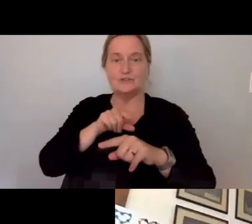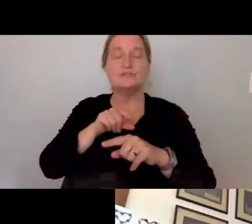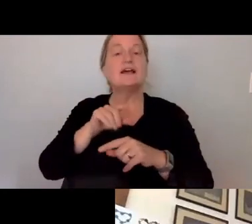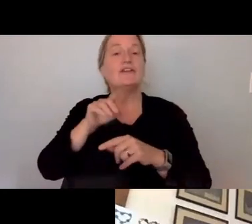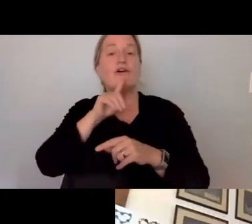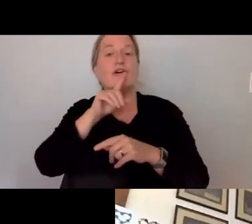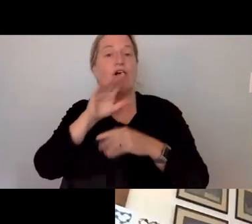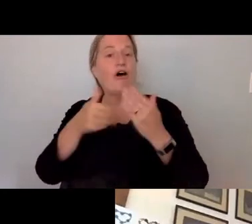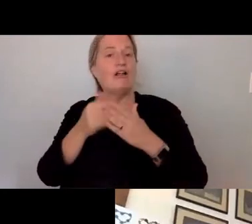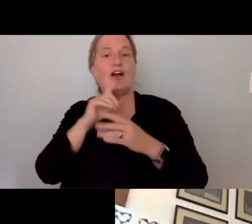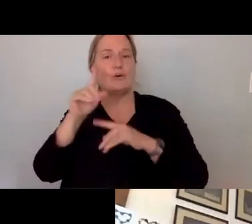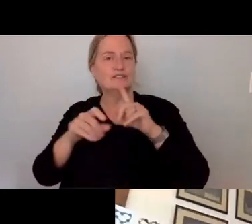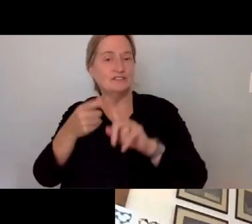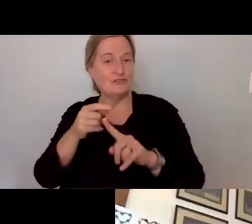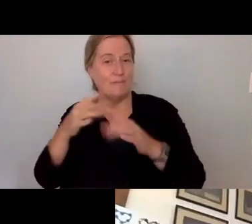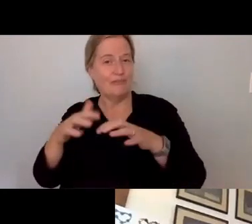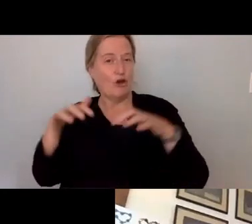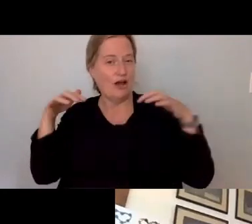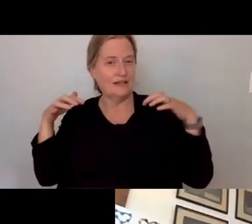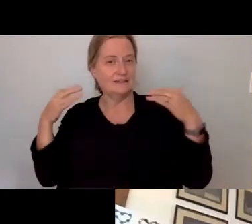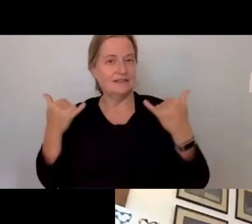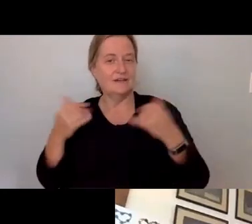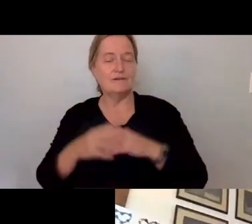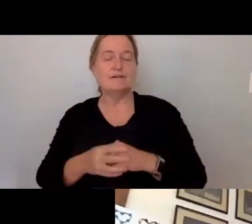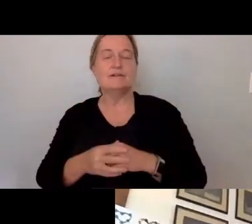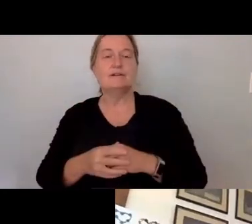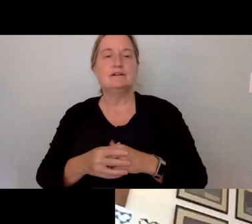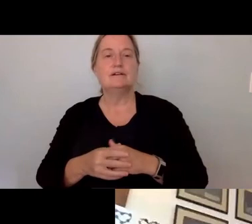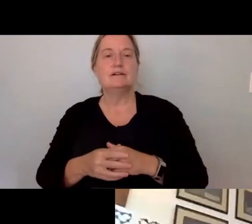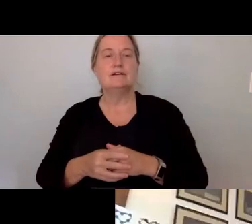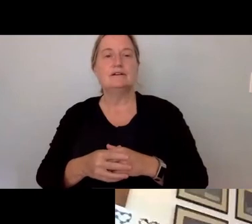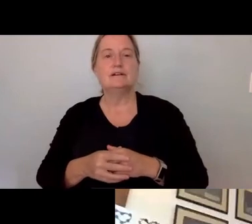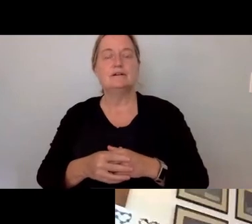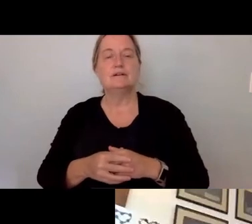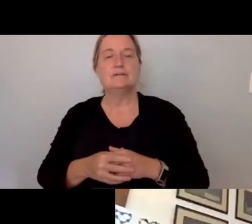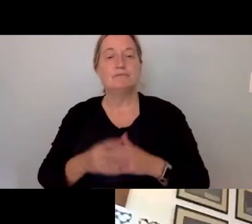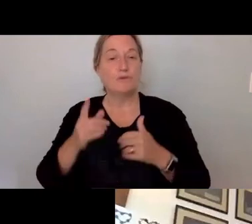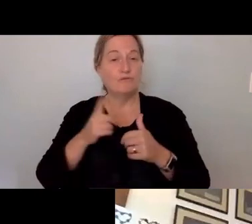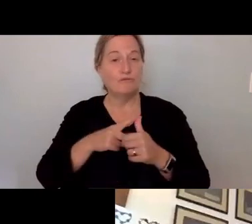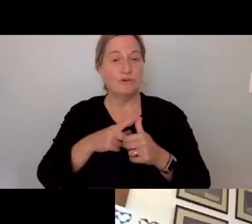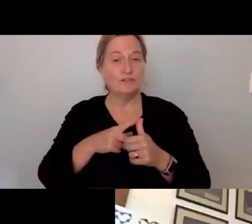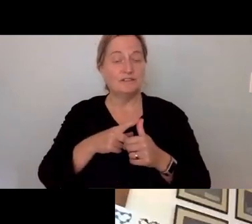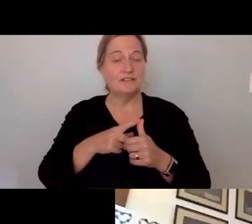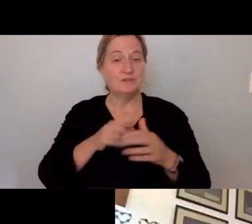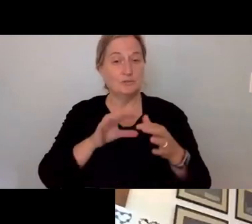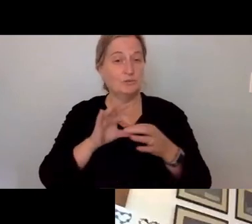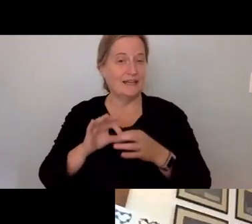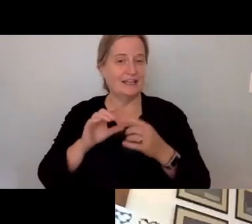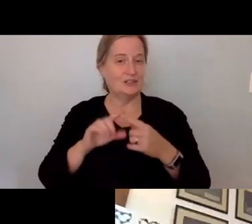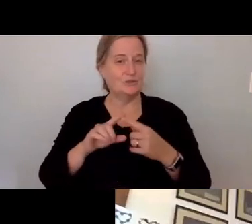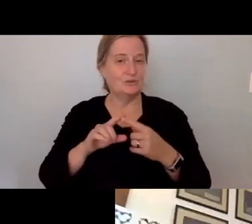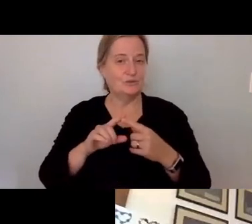now. So this one's a direct follow-up to the one I just asked, so that's the one I'm going to ask first. It is from Steve